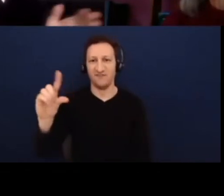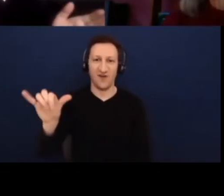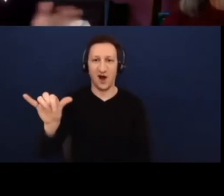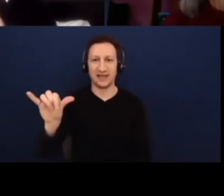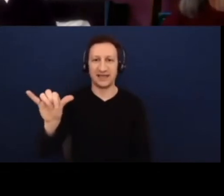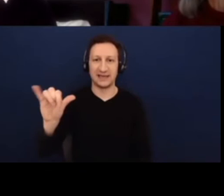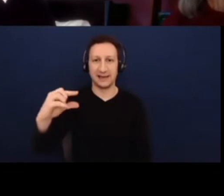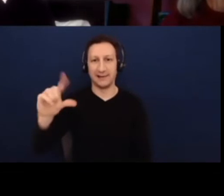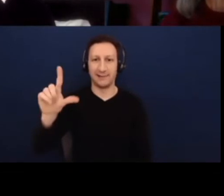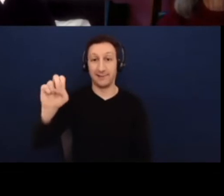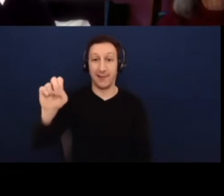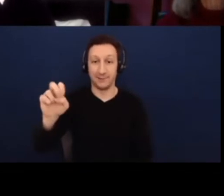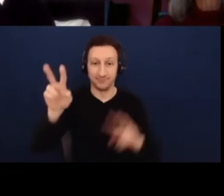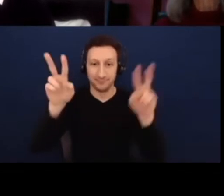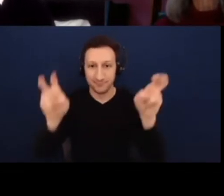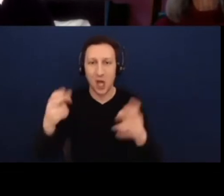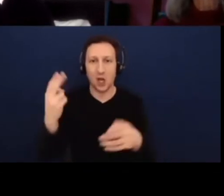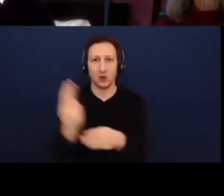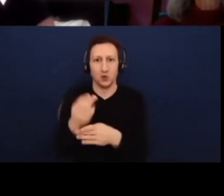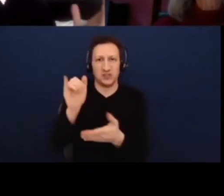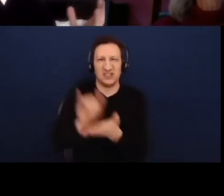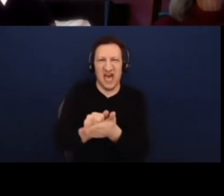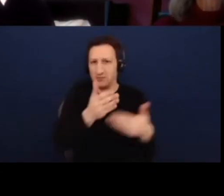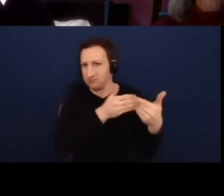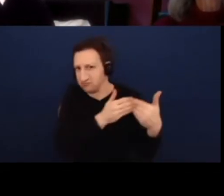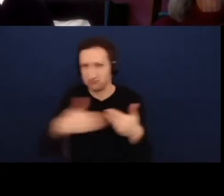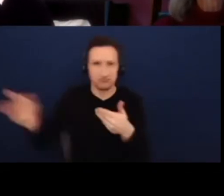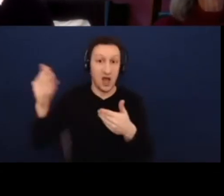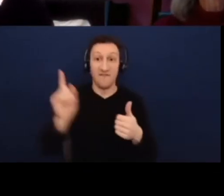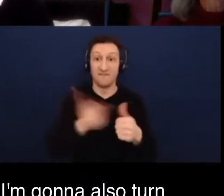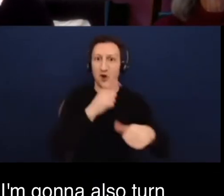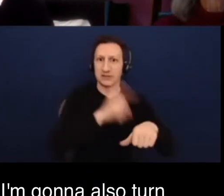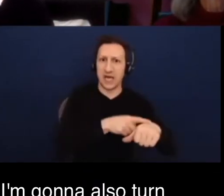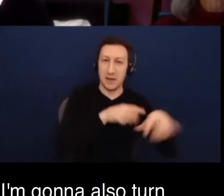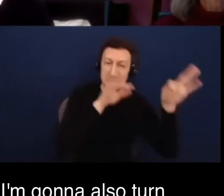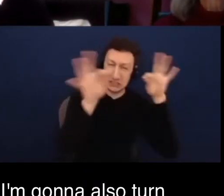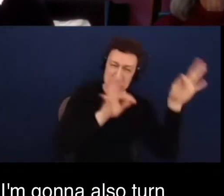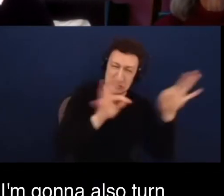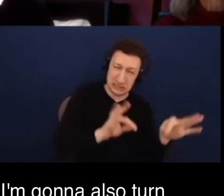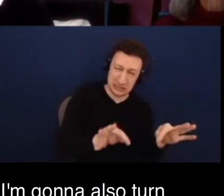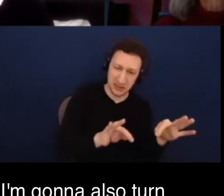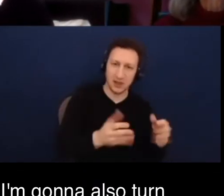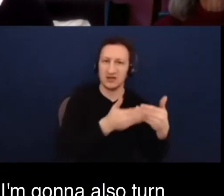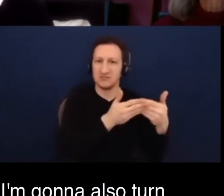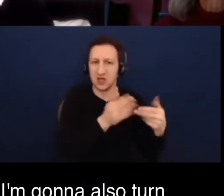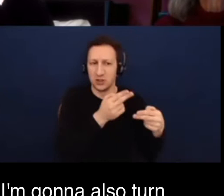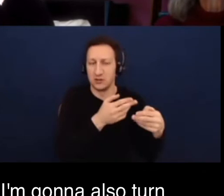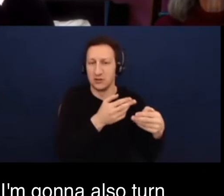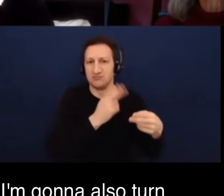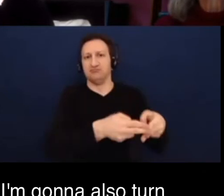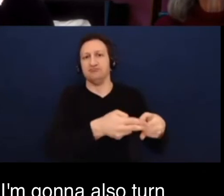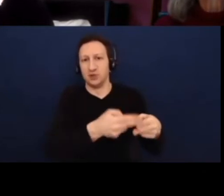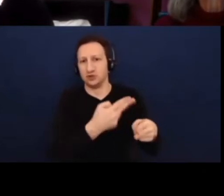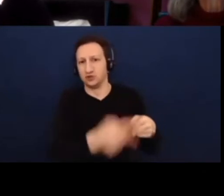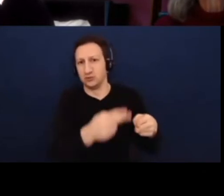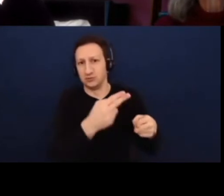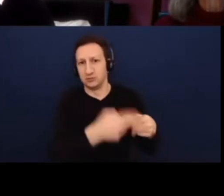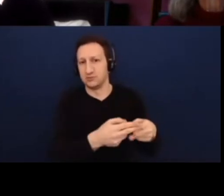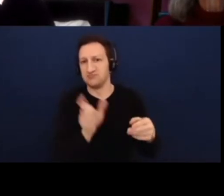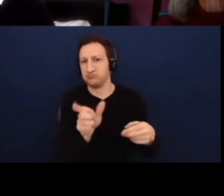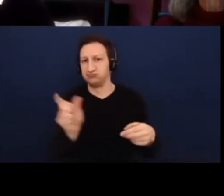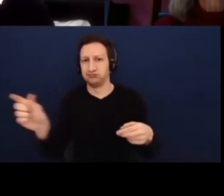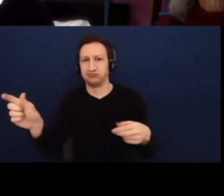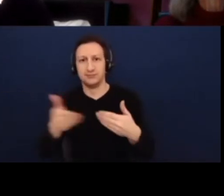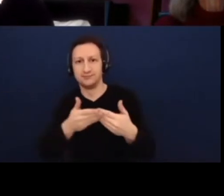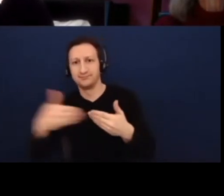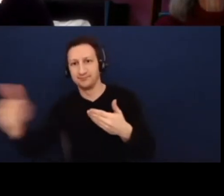so that it's clear within the project. So I'm going to also turn this over to Allison shortly, because we have a limited